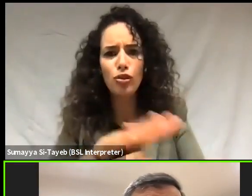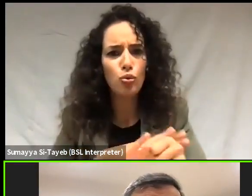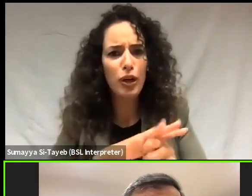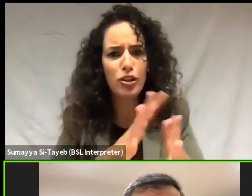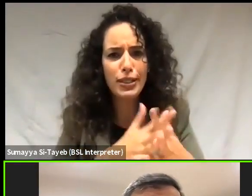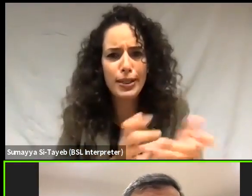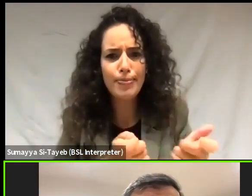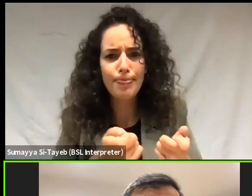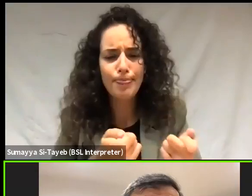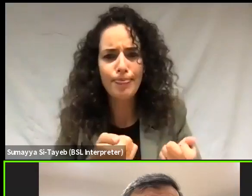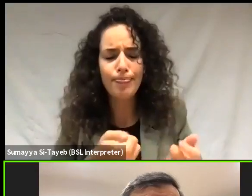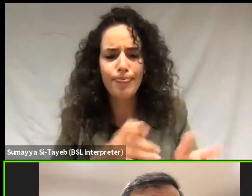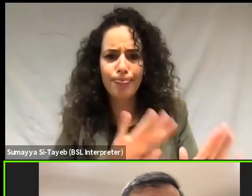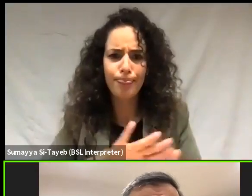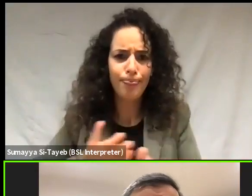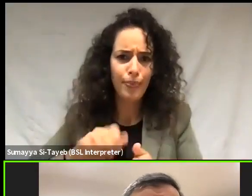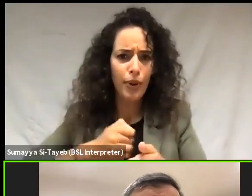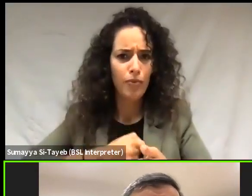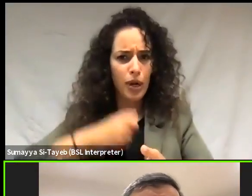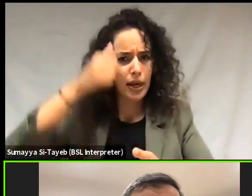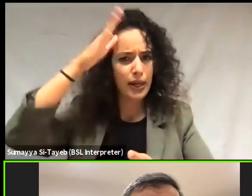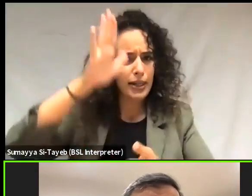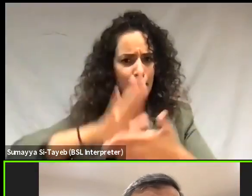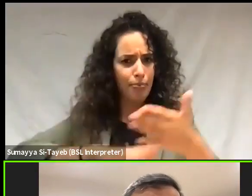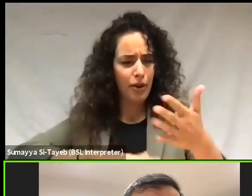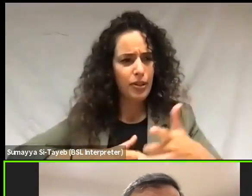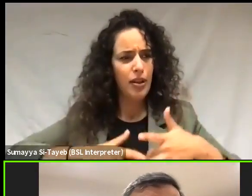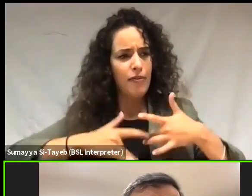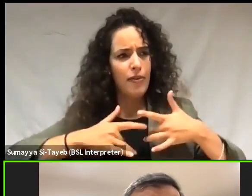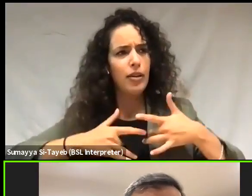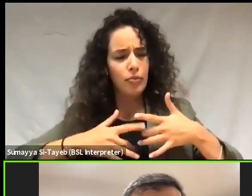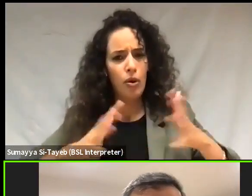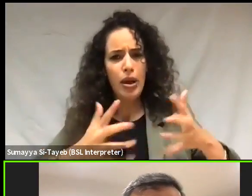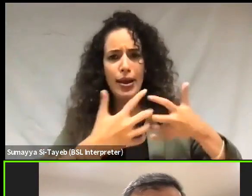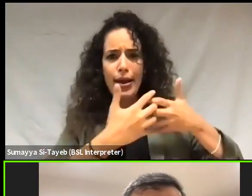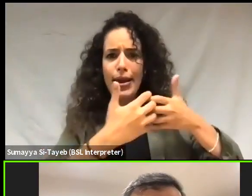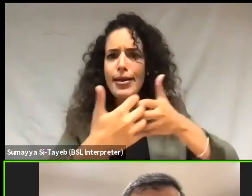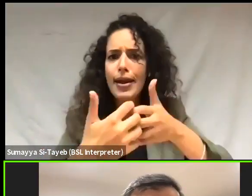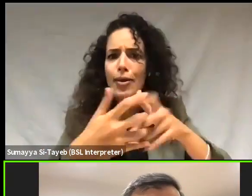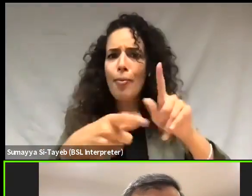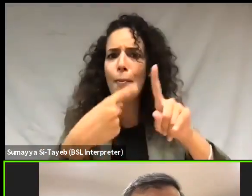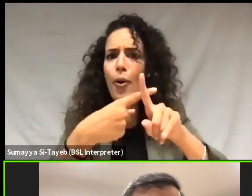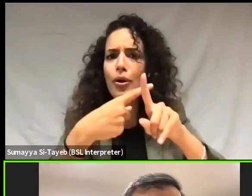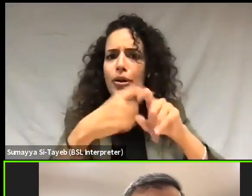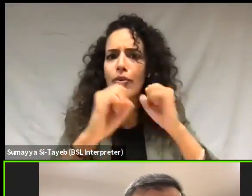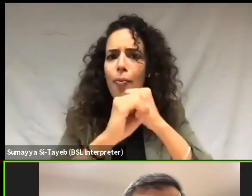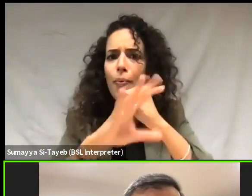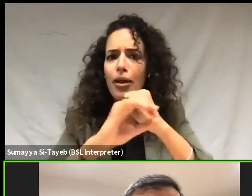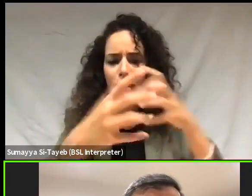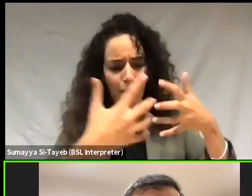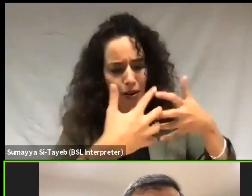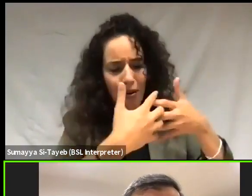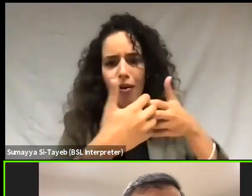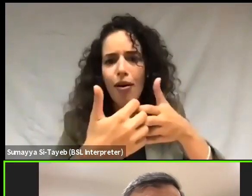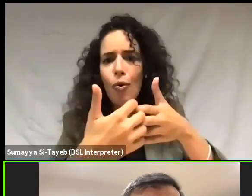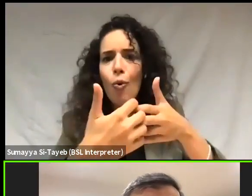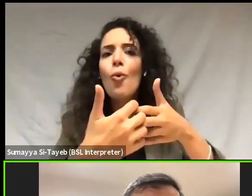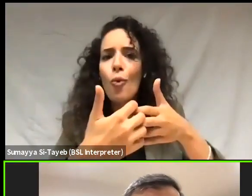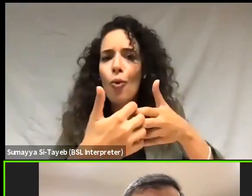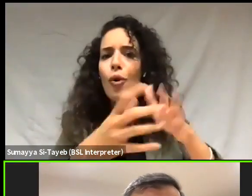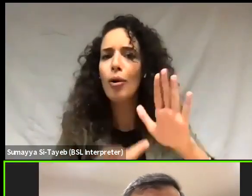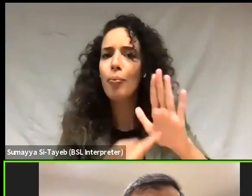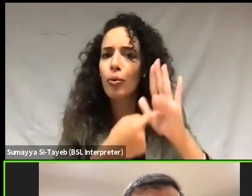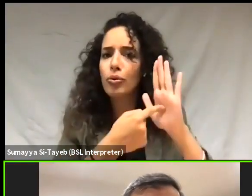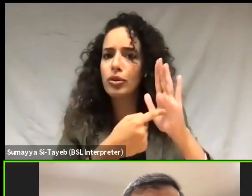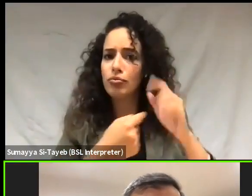I learned that engaging positively with the media is very important. We have a very good friends